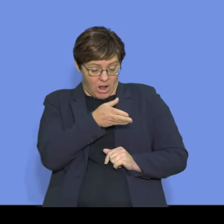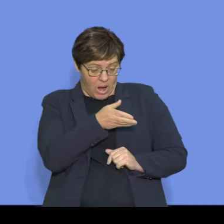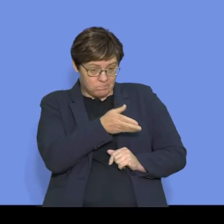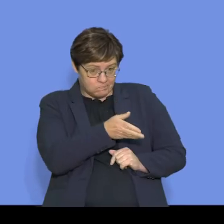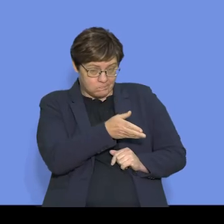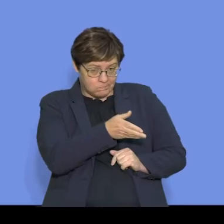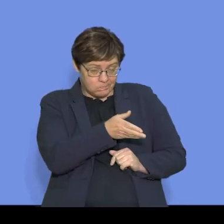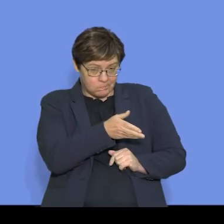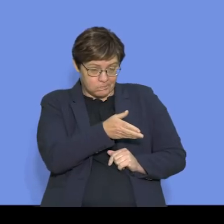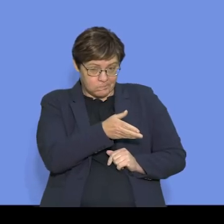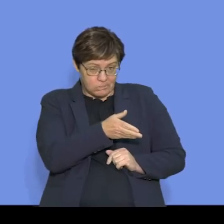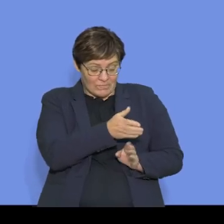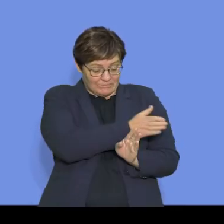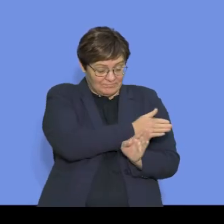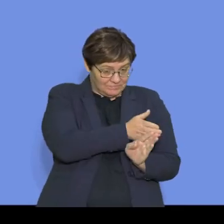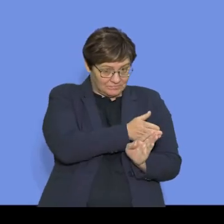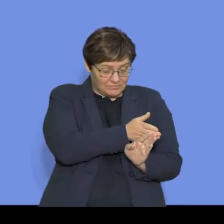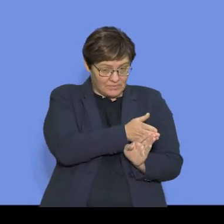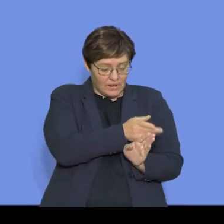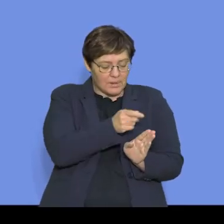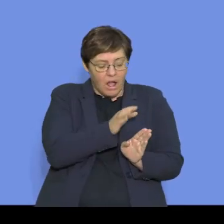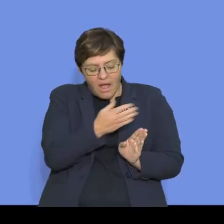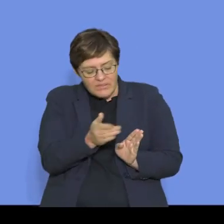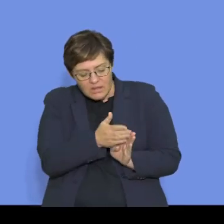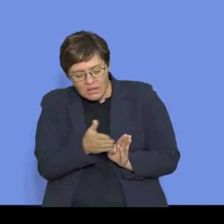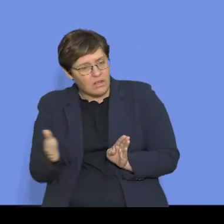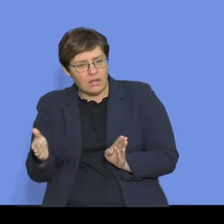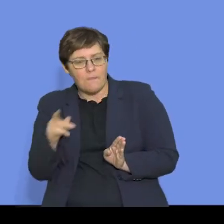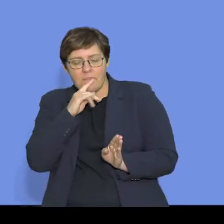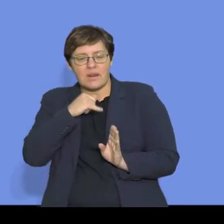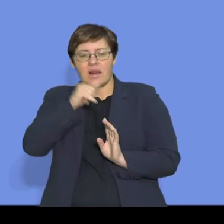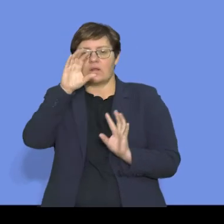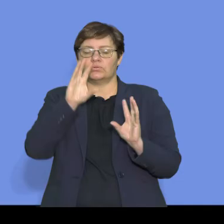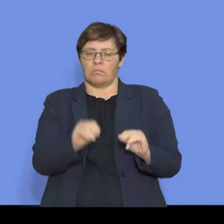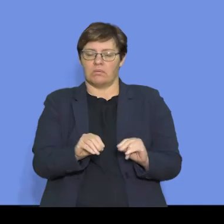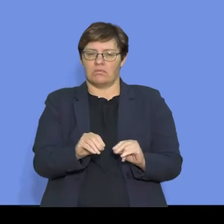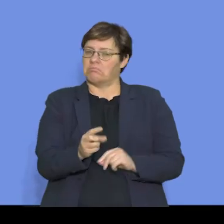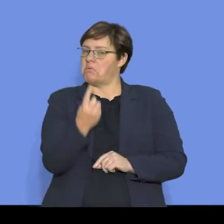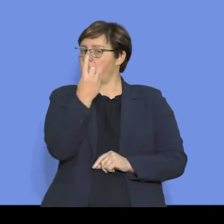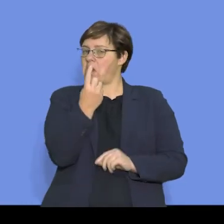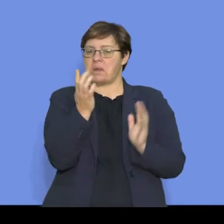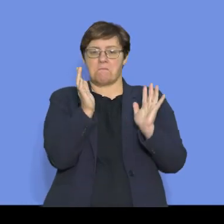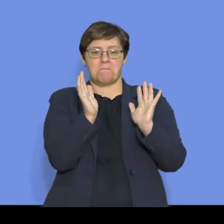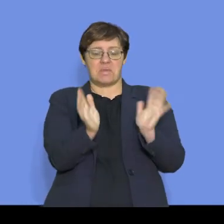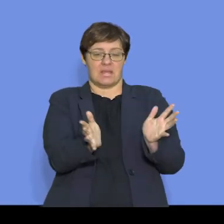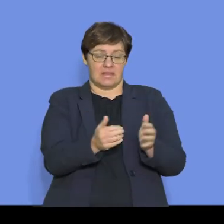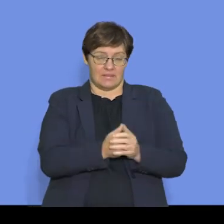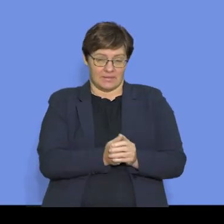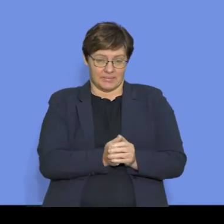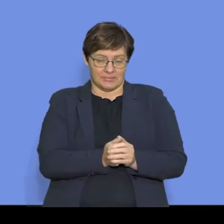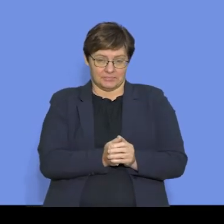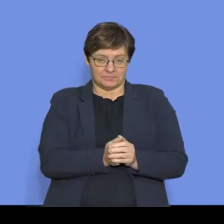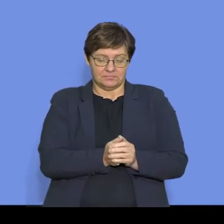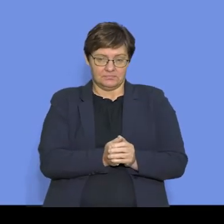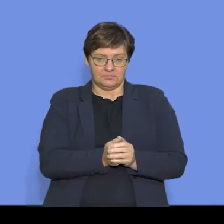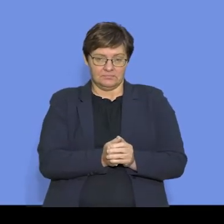has become extinct, it means the lines will stop, and there's only one group of animals